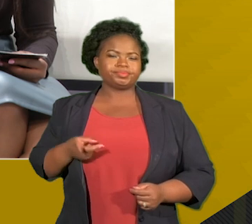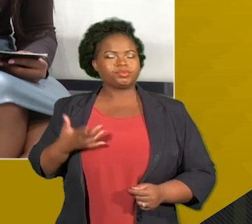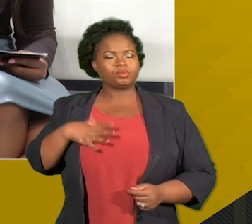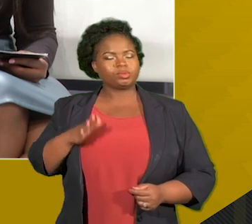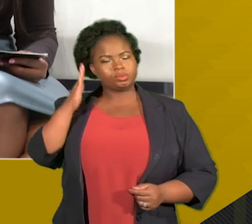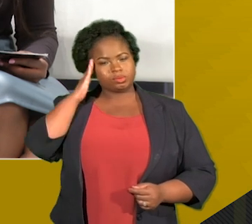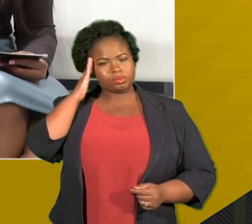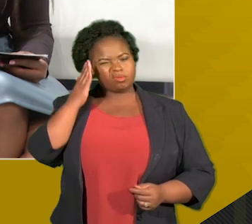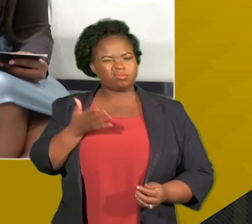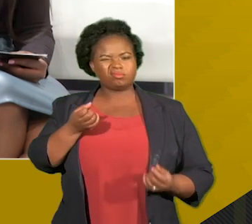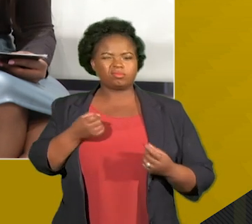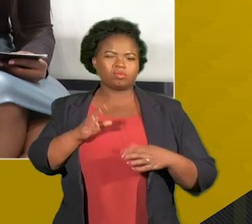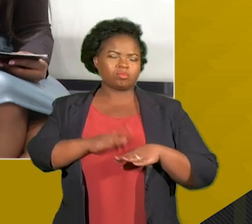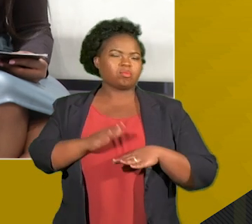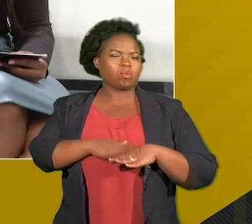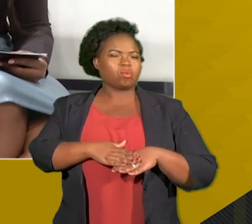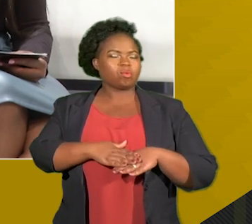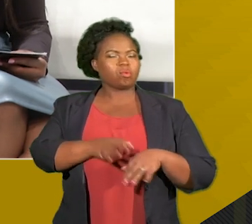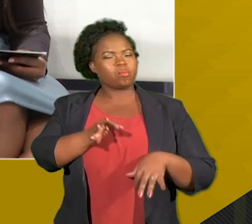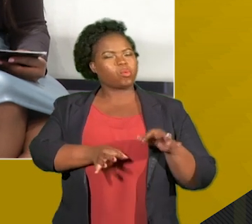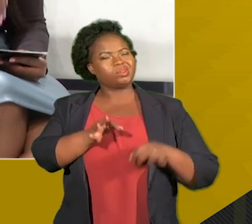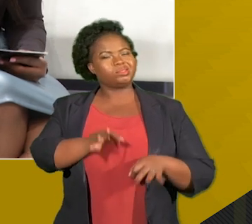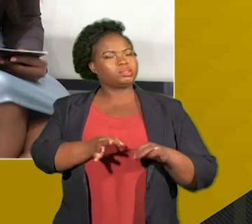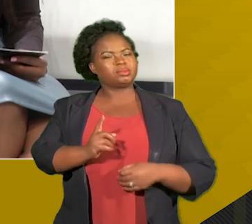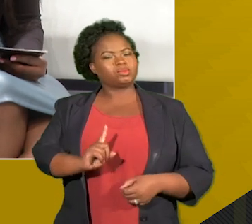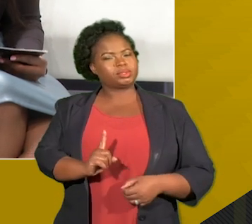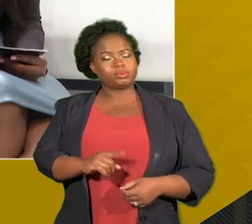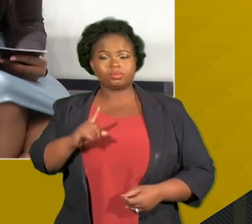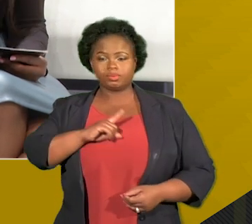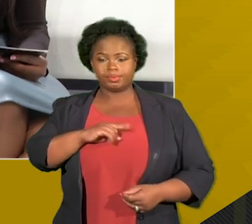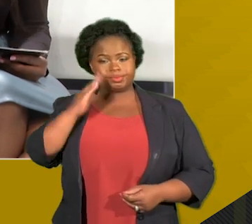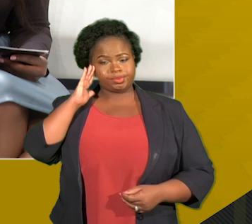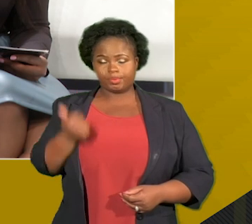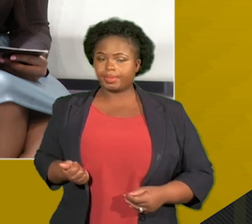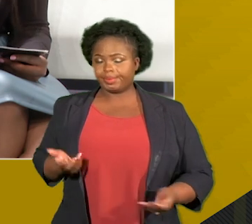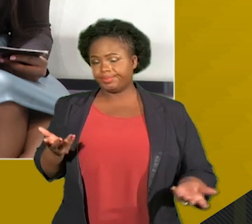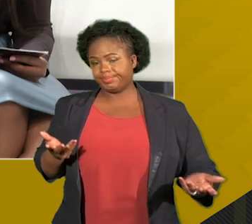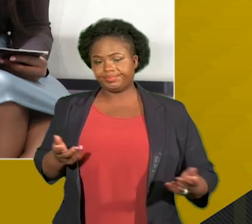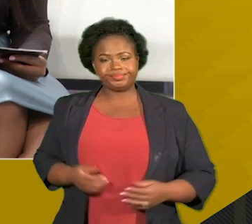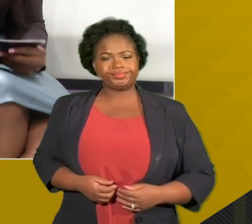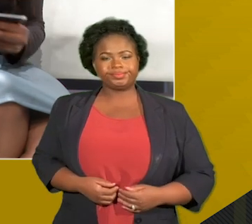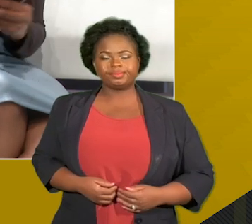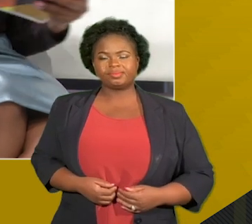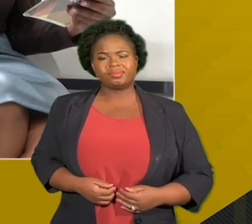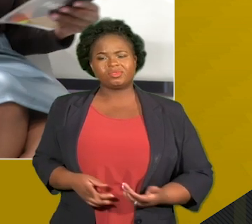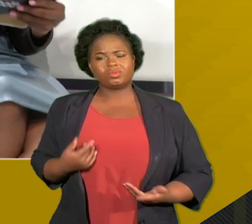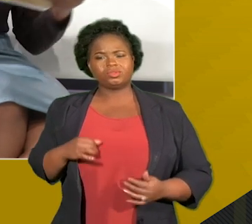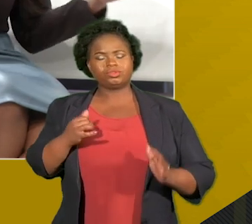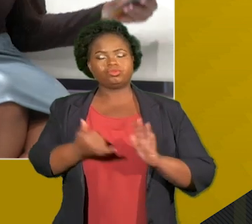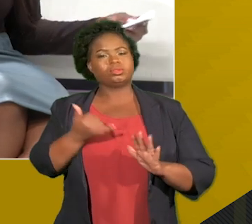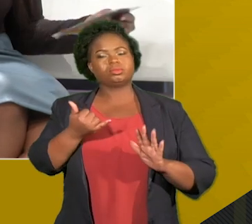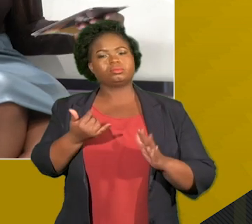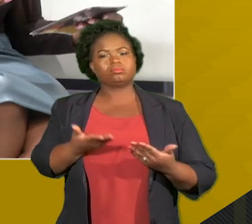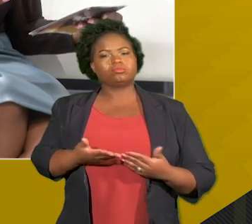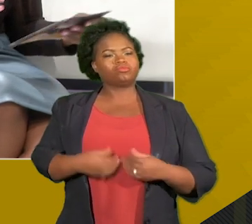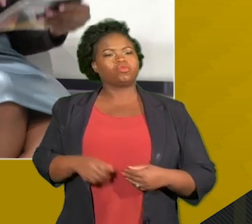some of the challenges, some of the politics around the business of art. Ka ra tshiba gore, you know, as we said earlier on in the show, it was not something that was really